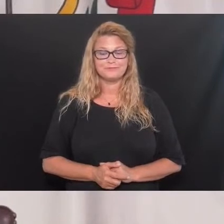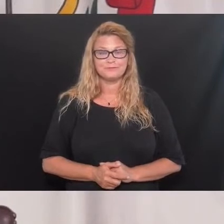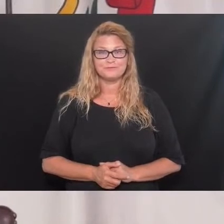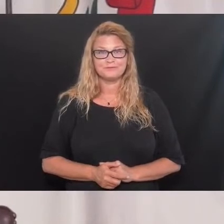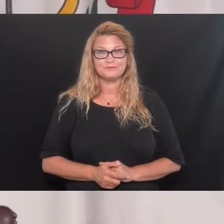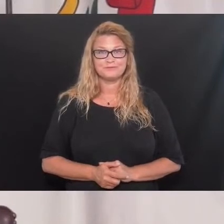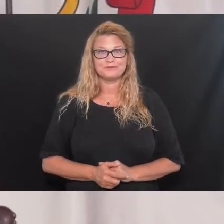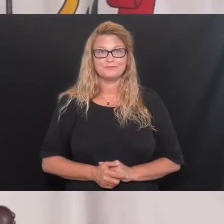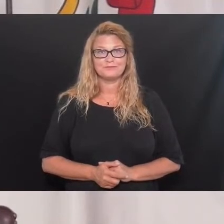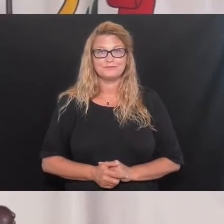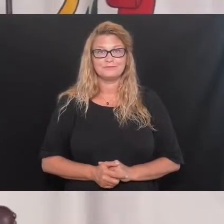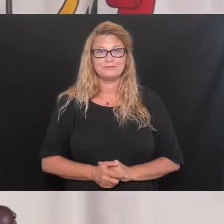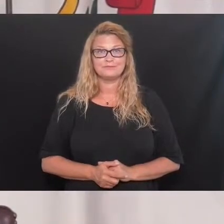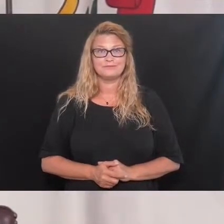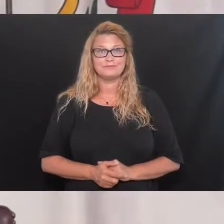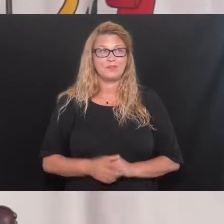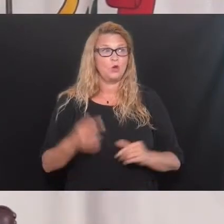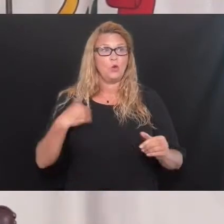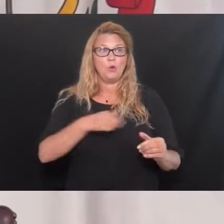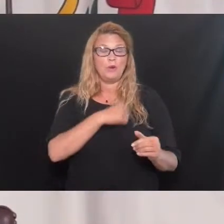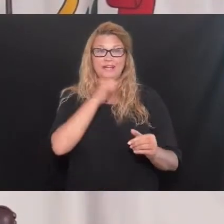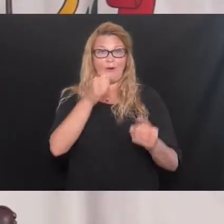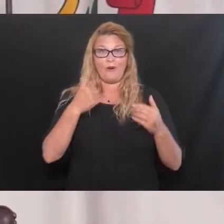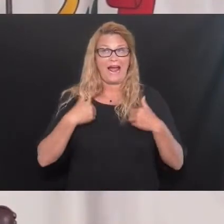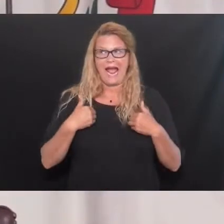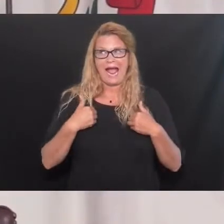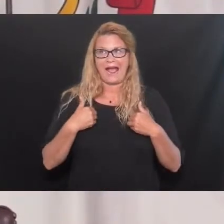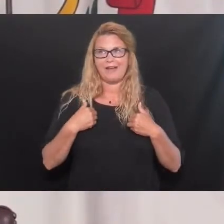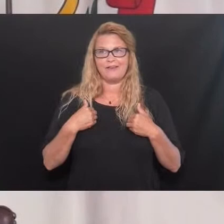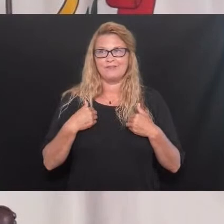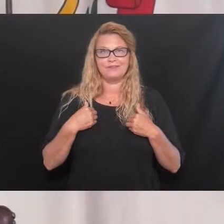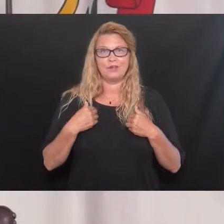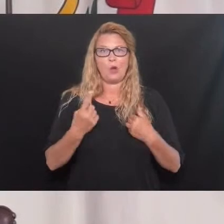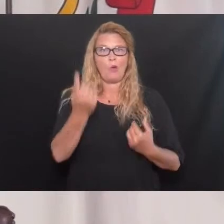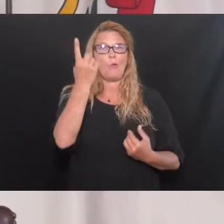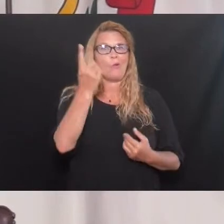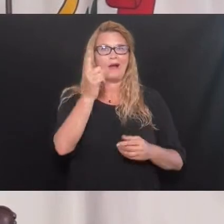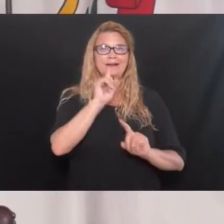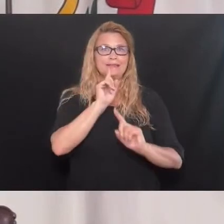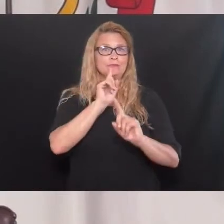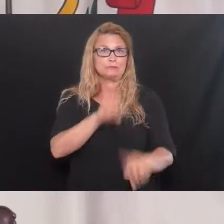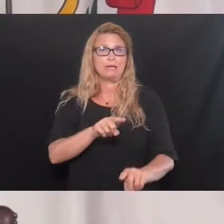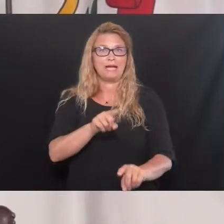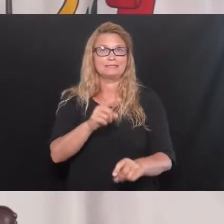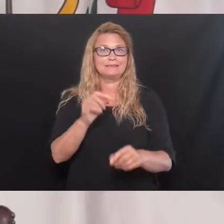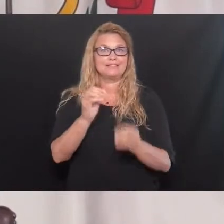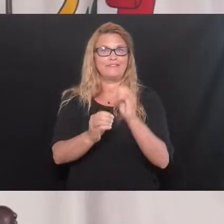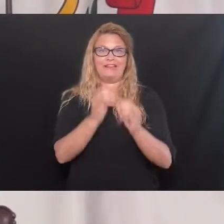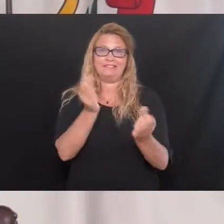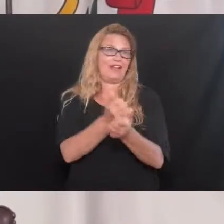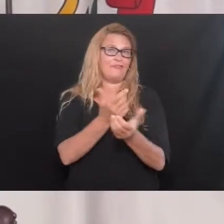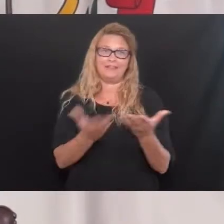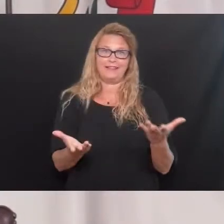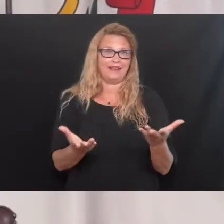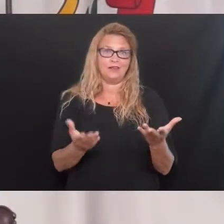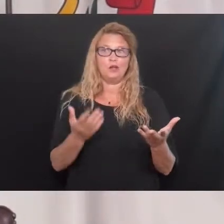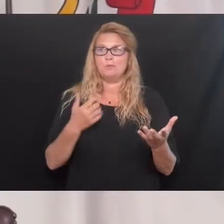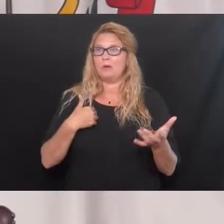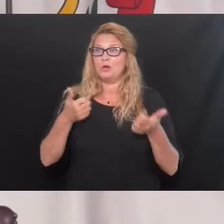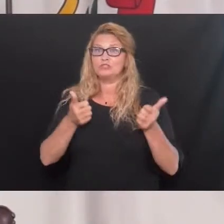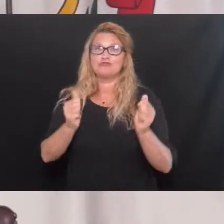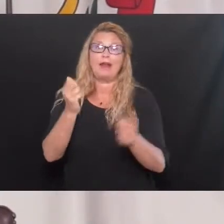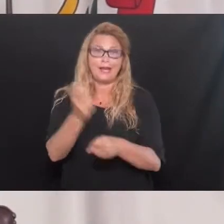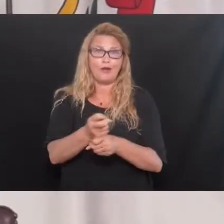an absolute golden key that we can just make it happen and everything. We continue to try really